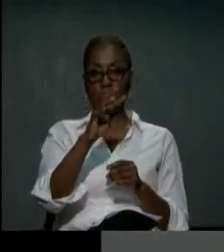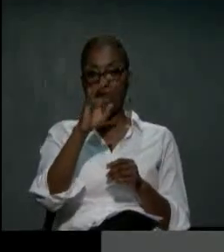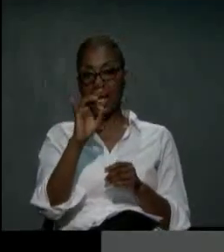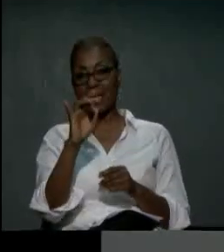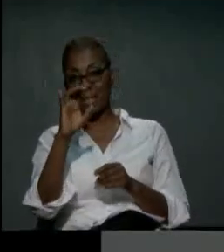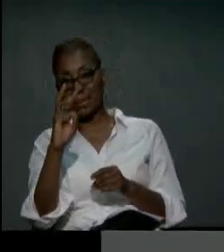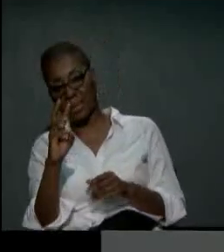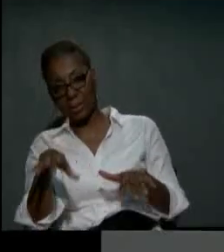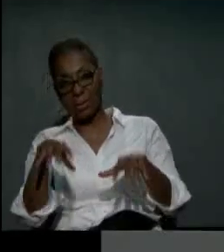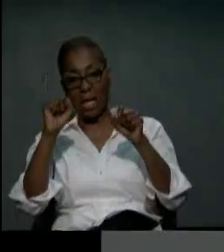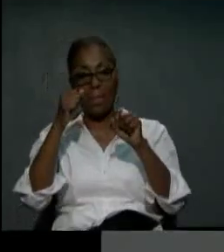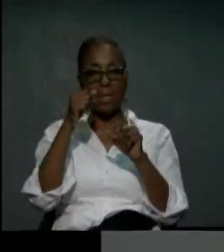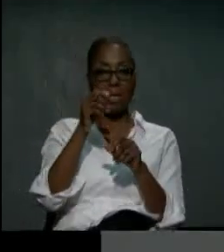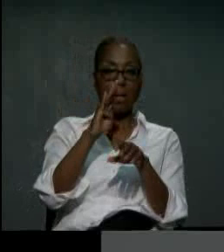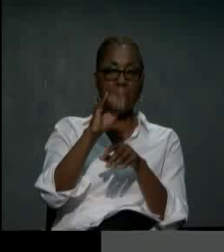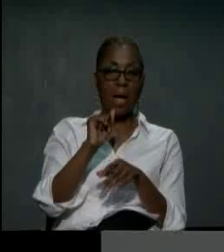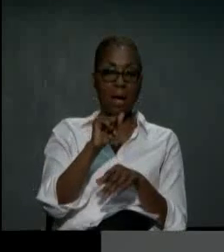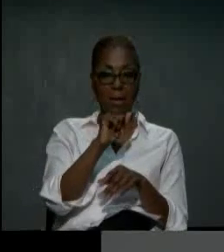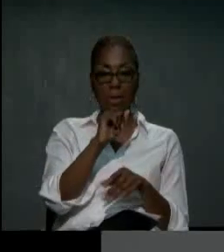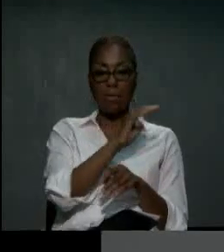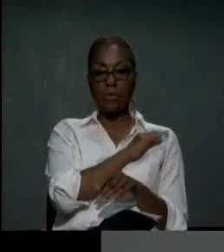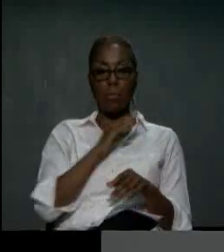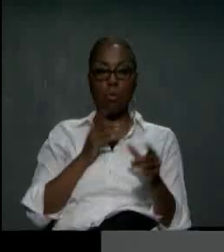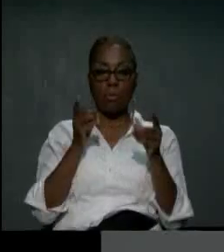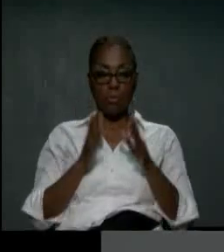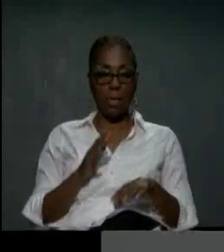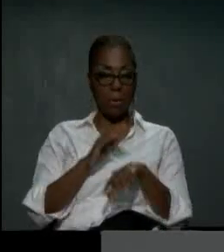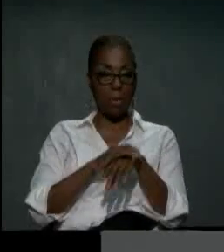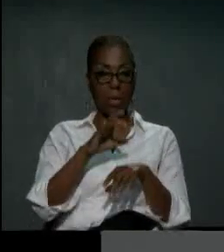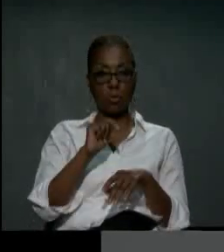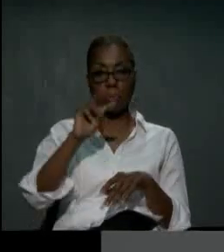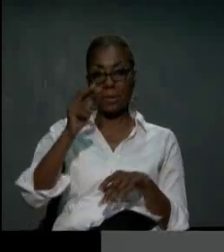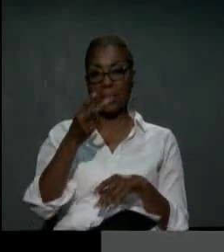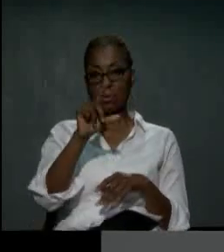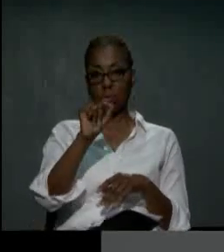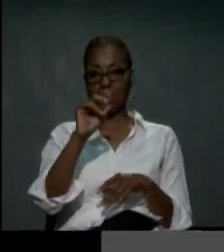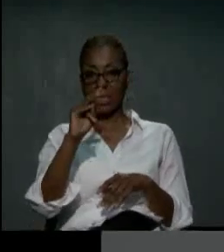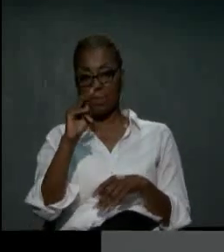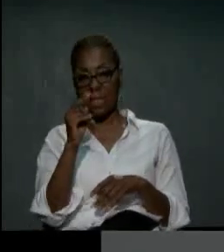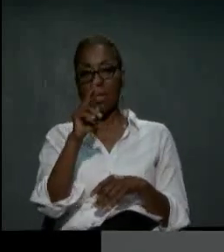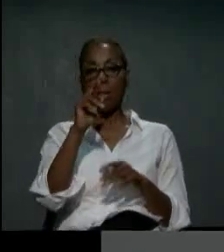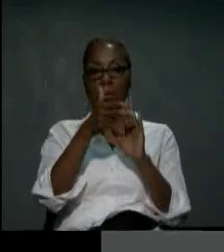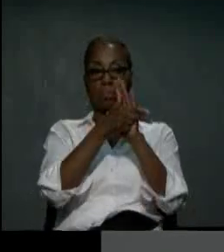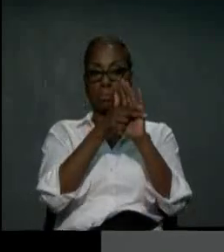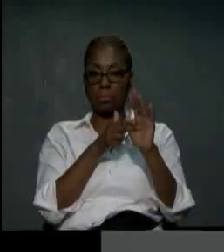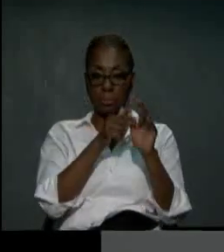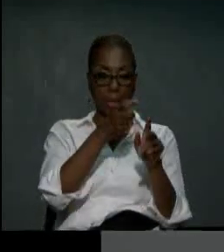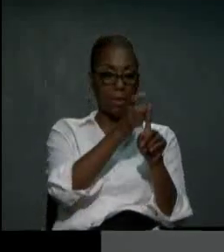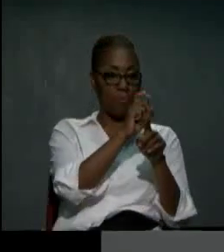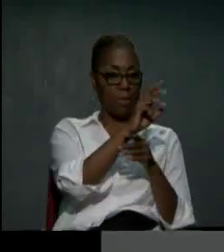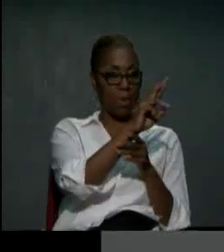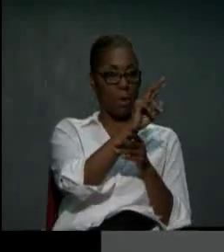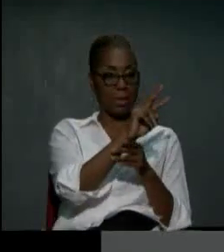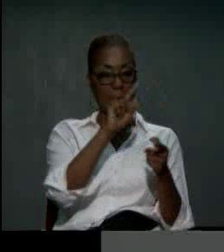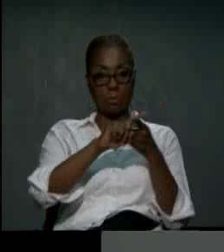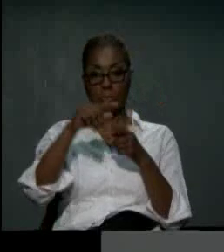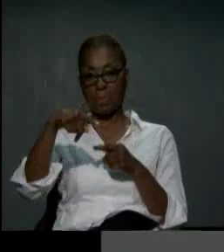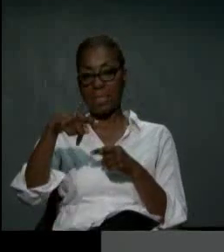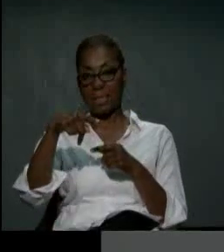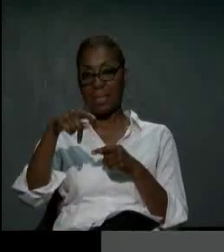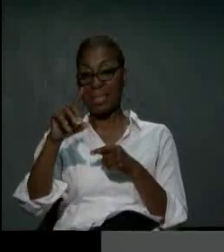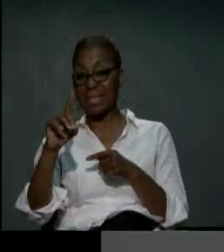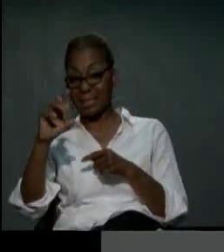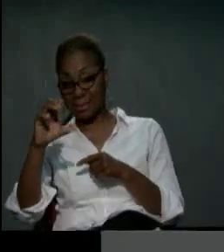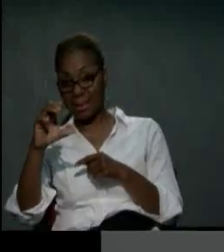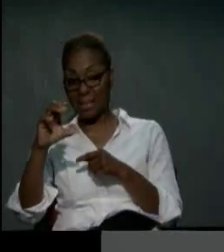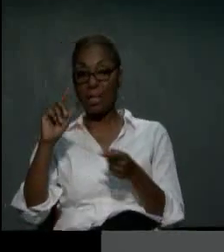21-486, adopted by the Little Rock Board of Directors on October 2nd, 2017, rezoned the site from R2 single family to